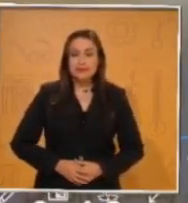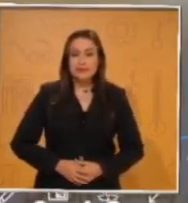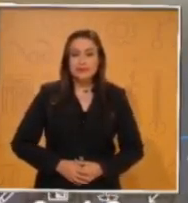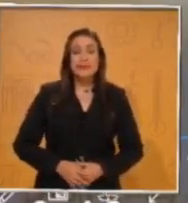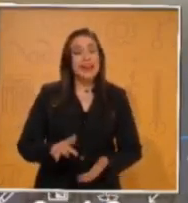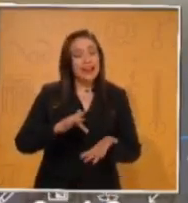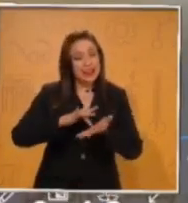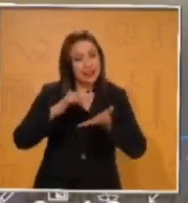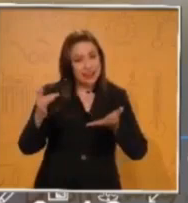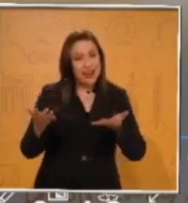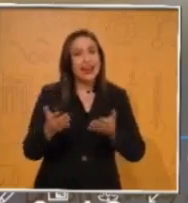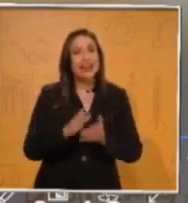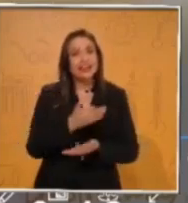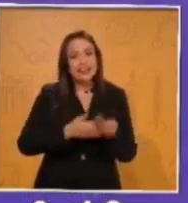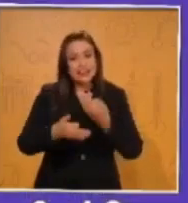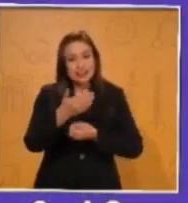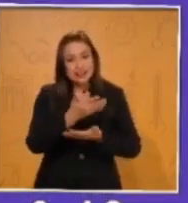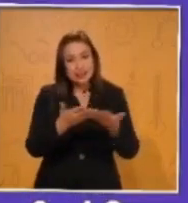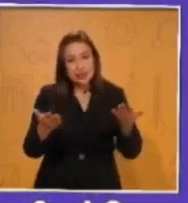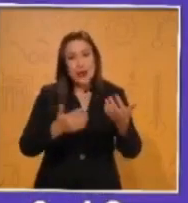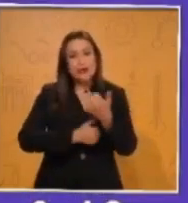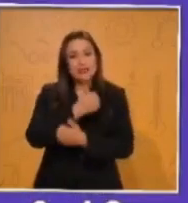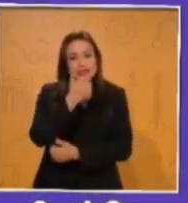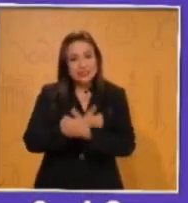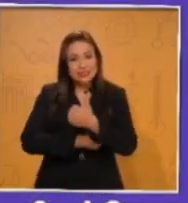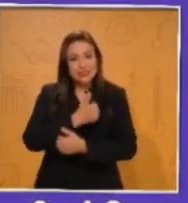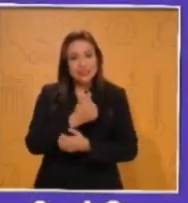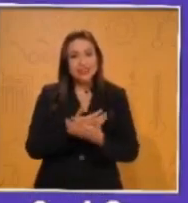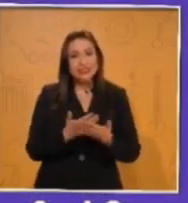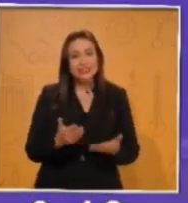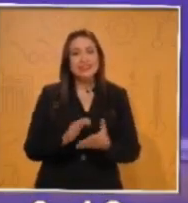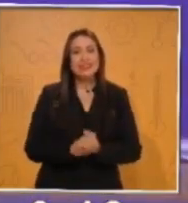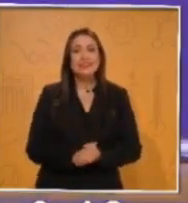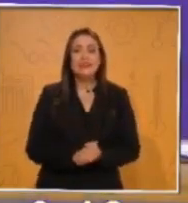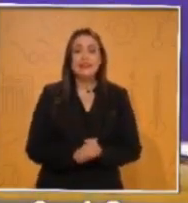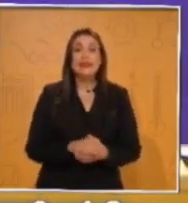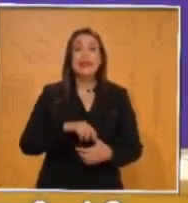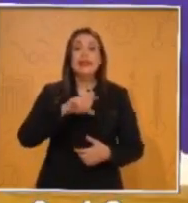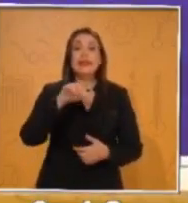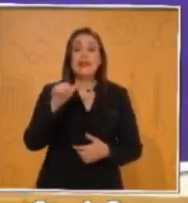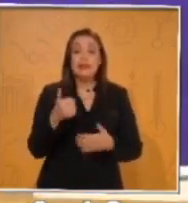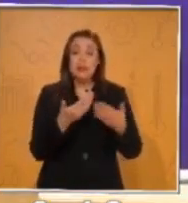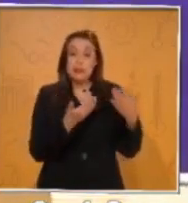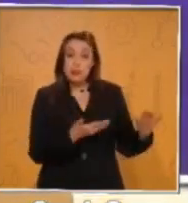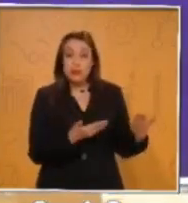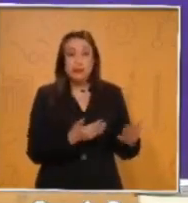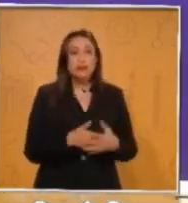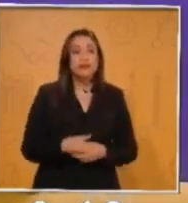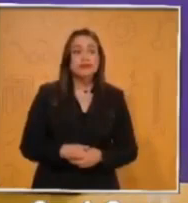Thank you very much for your participation after this